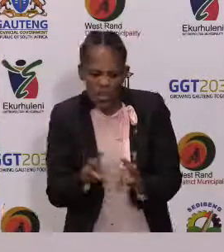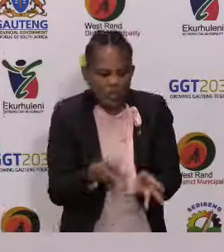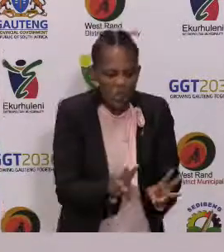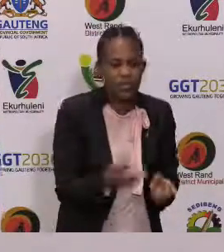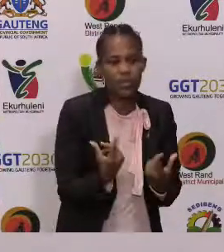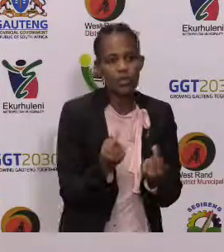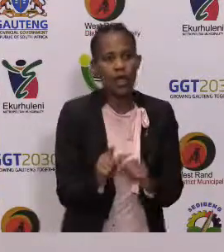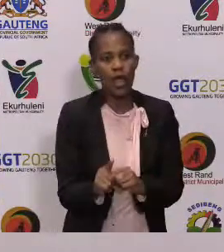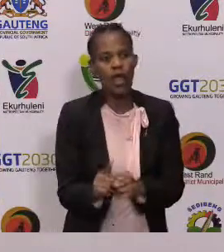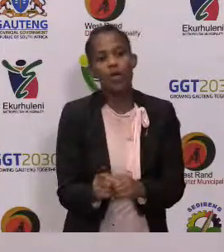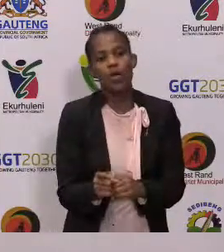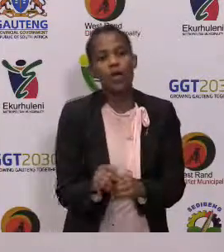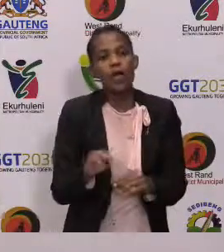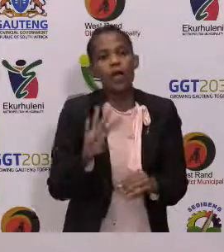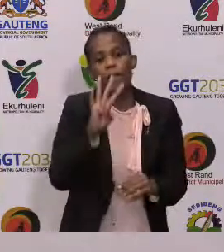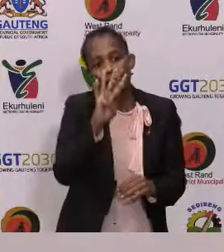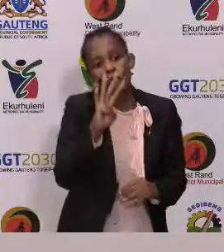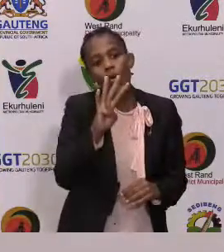be